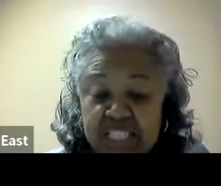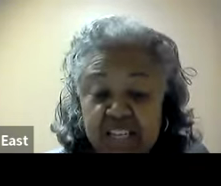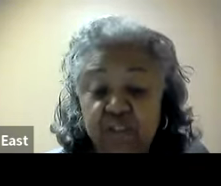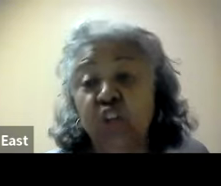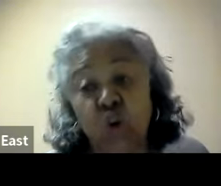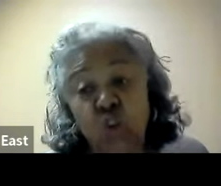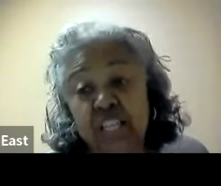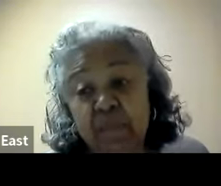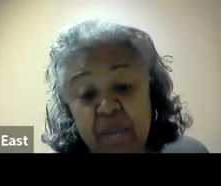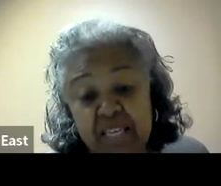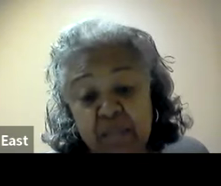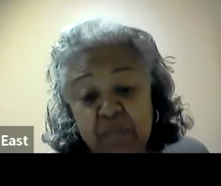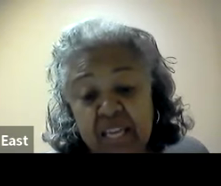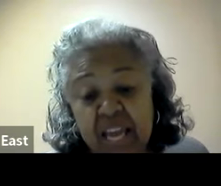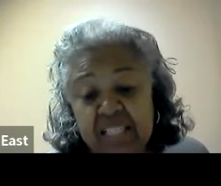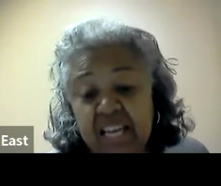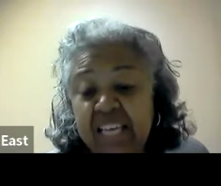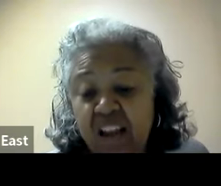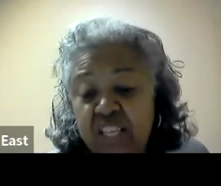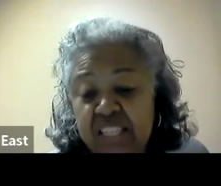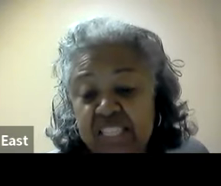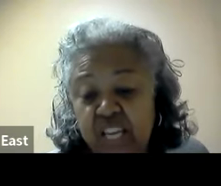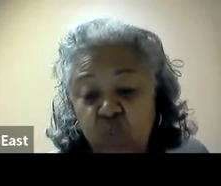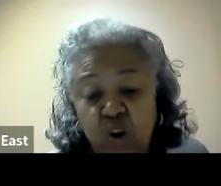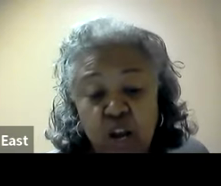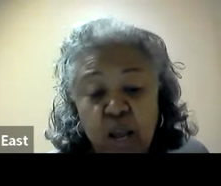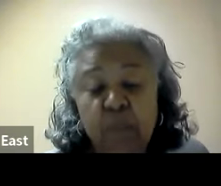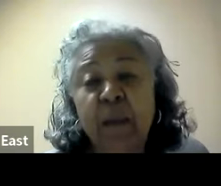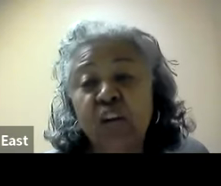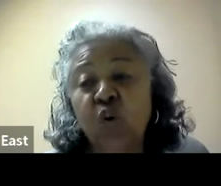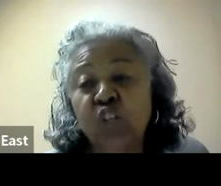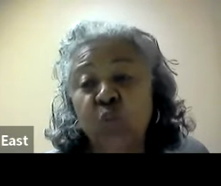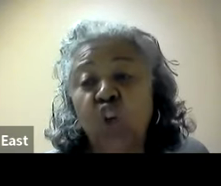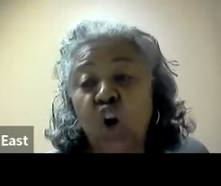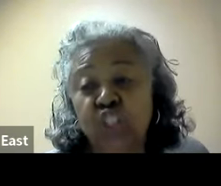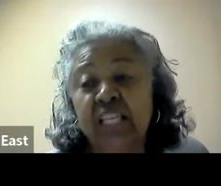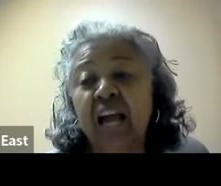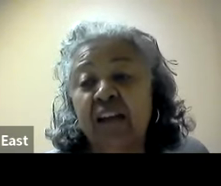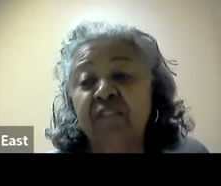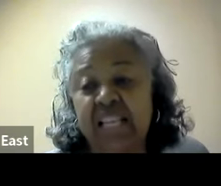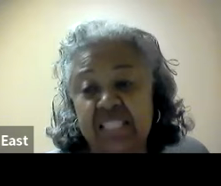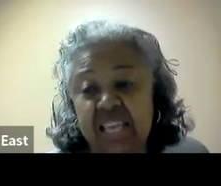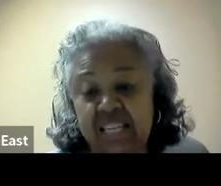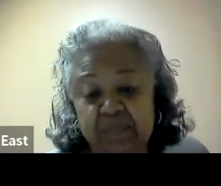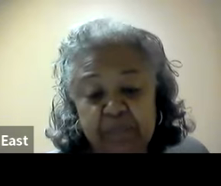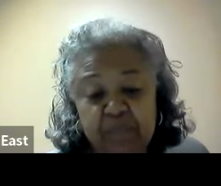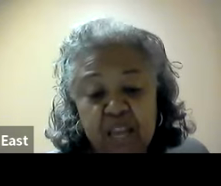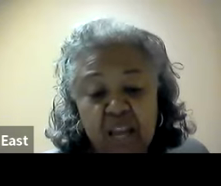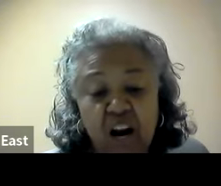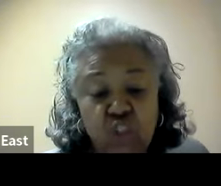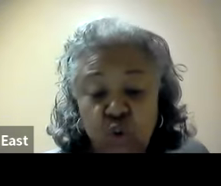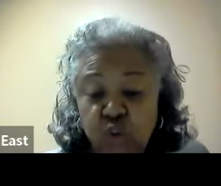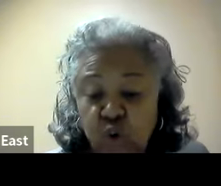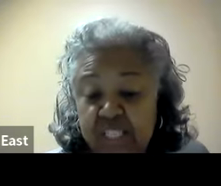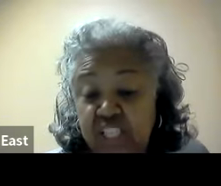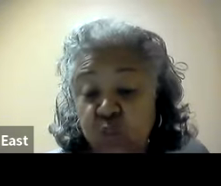was identified early in the pandemic as a county in the state where minorities were largely unvaccinated.